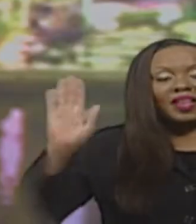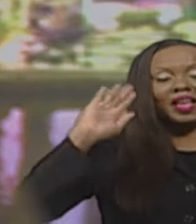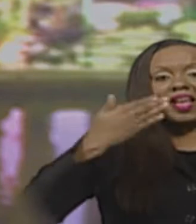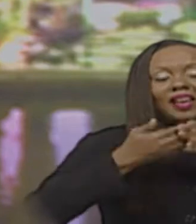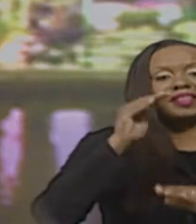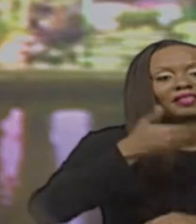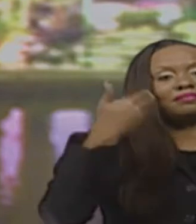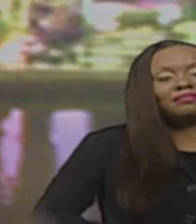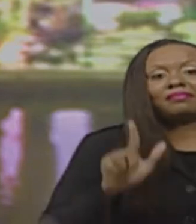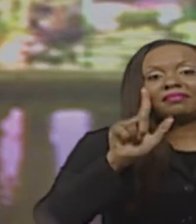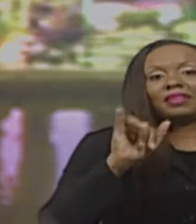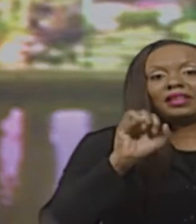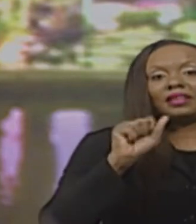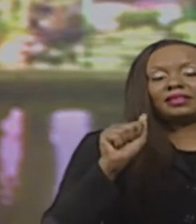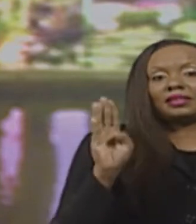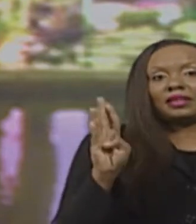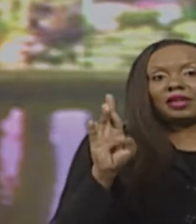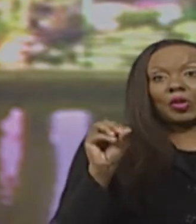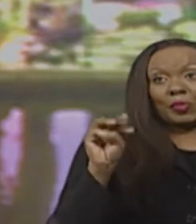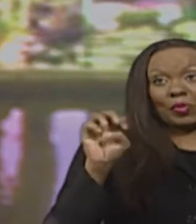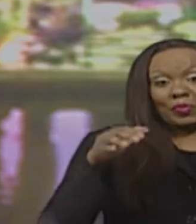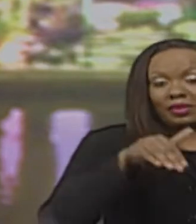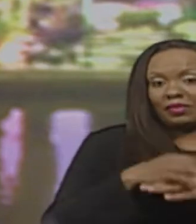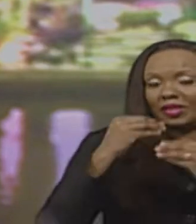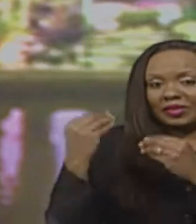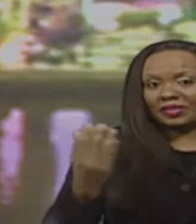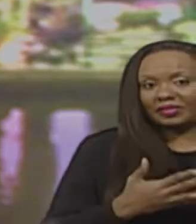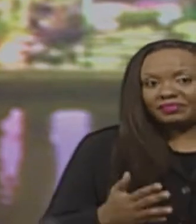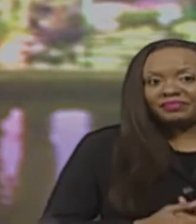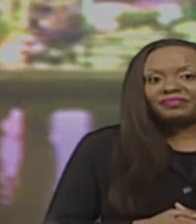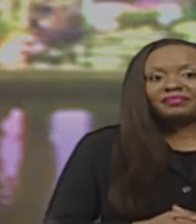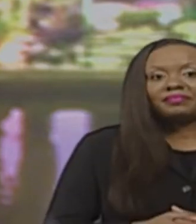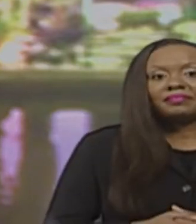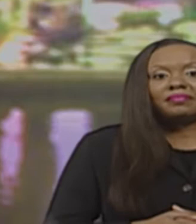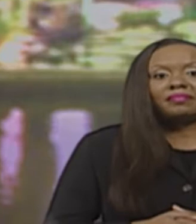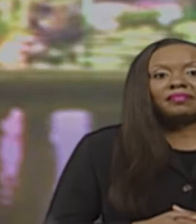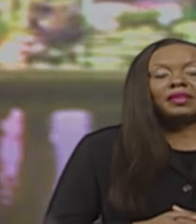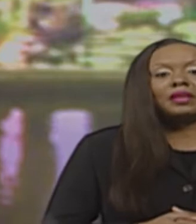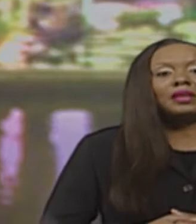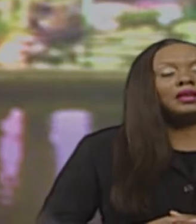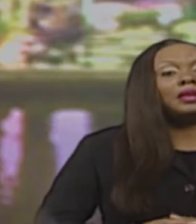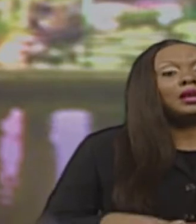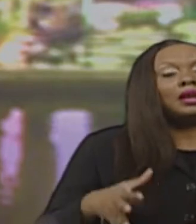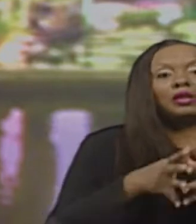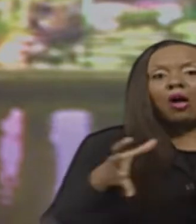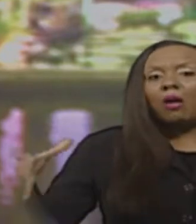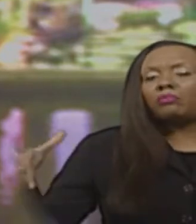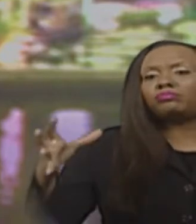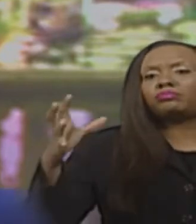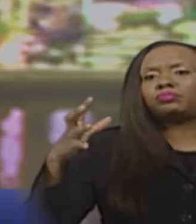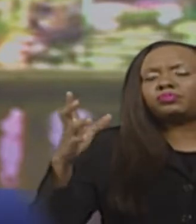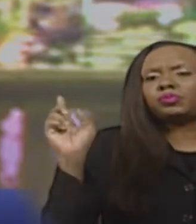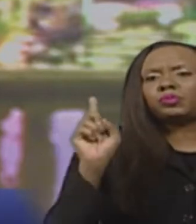Good evening. I'm Lisa Broom with the CBC Evening News. In our top story tonight, it has taken some time, but Barbados has